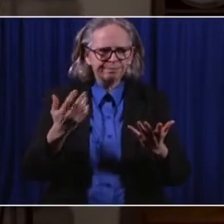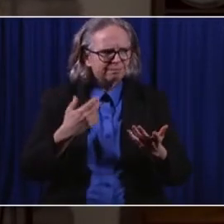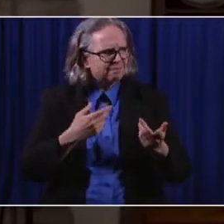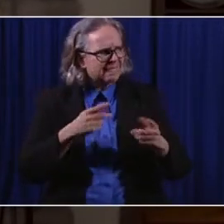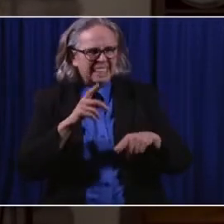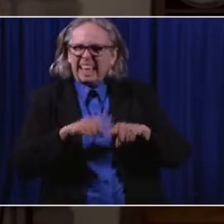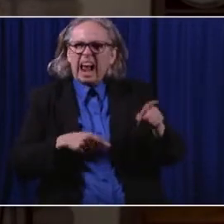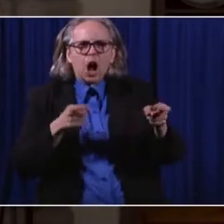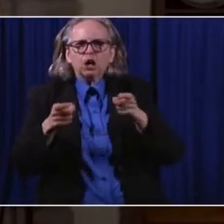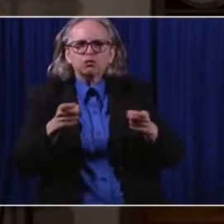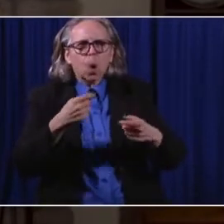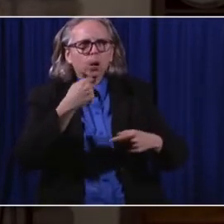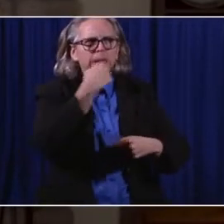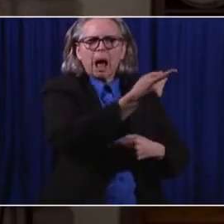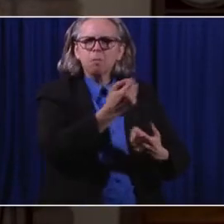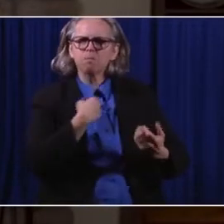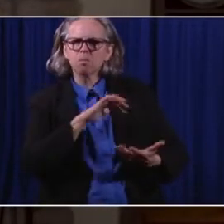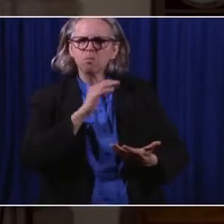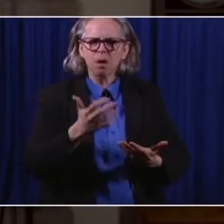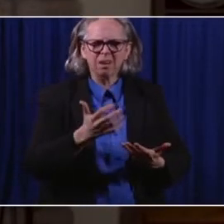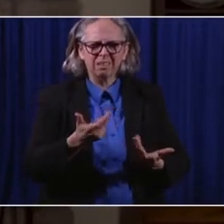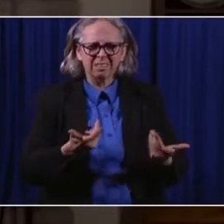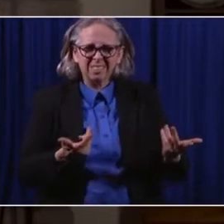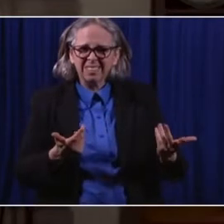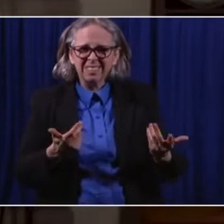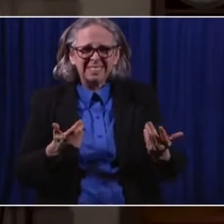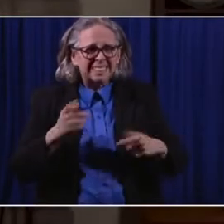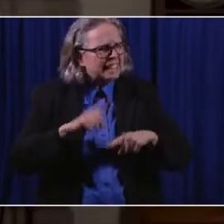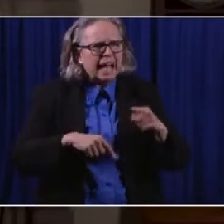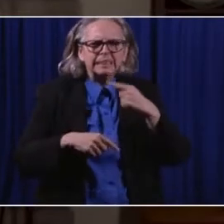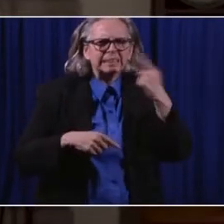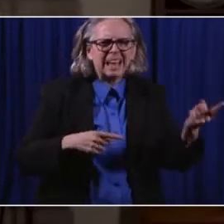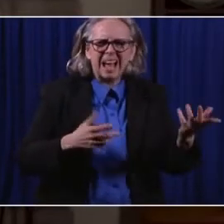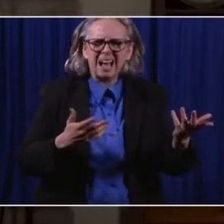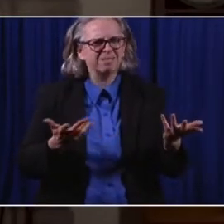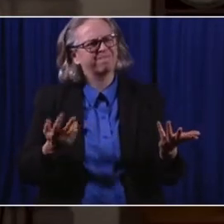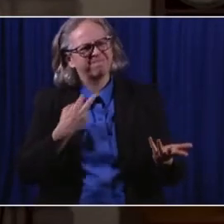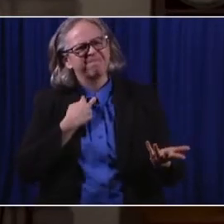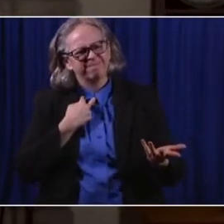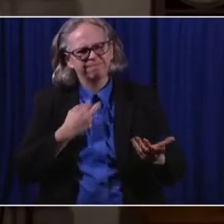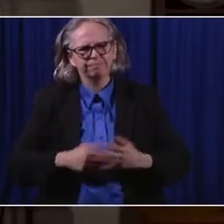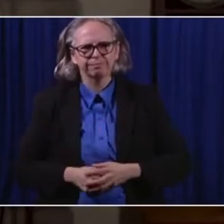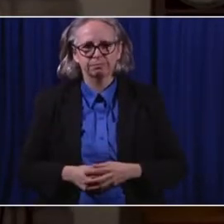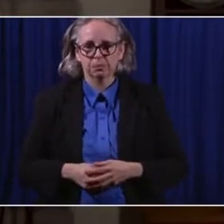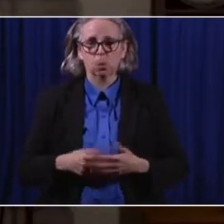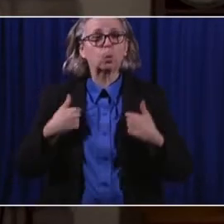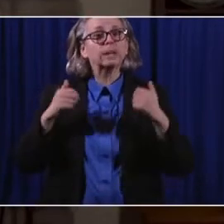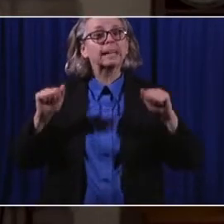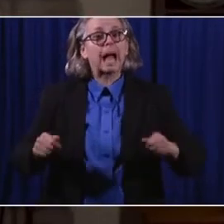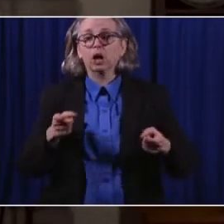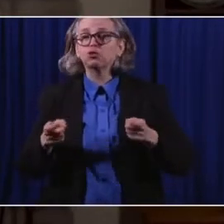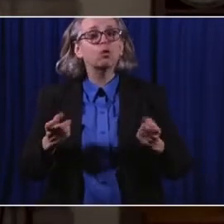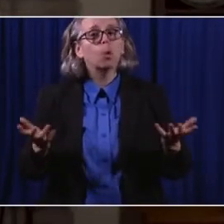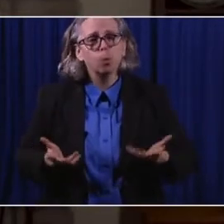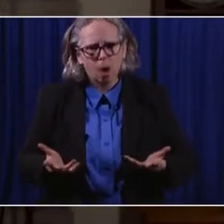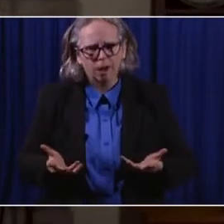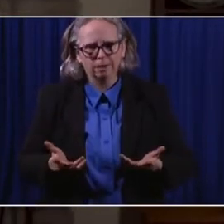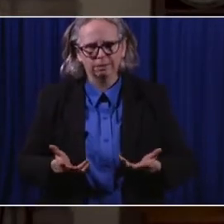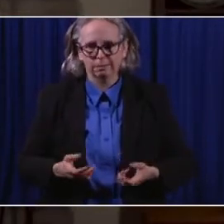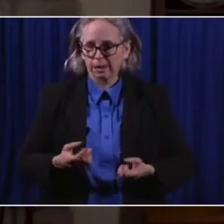fast that we get it out. And that is incumbent upon all of us Ohioans to make sure it gets out just